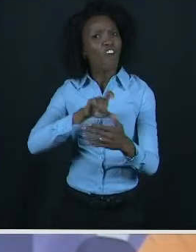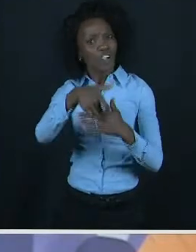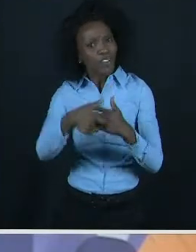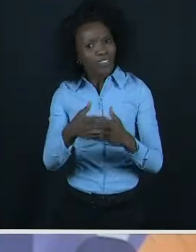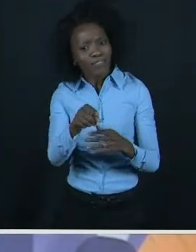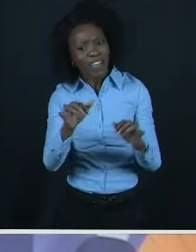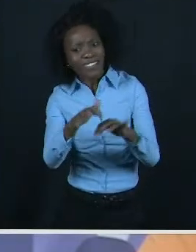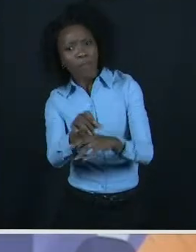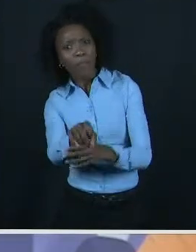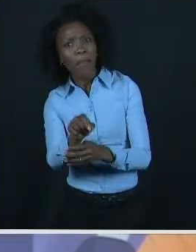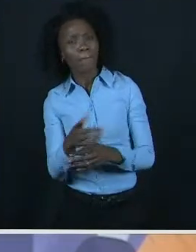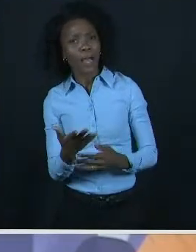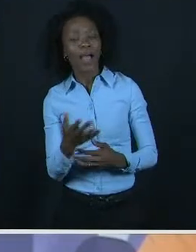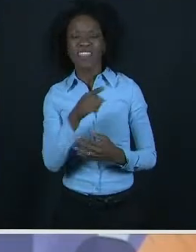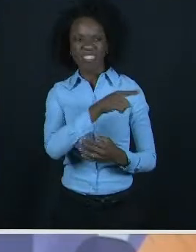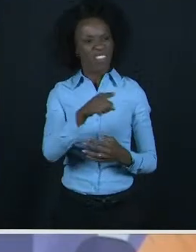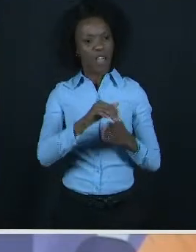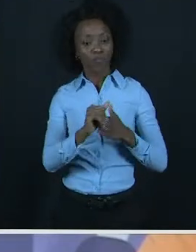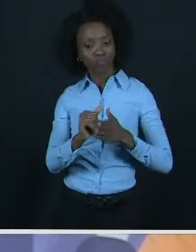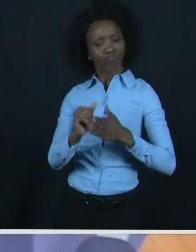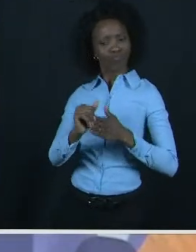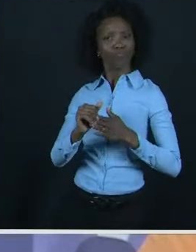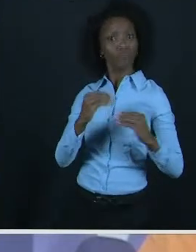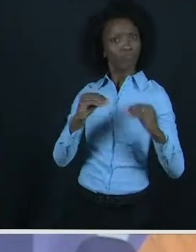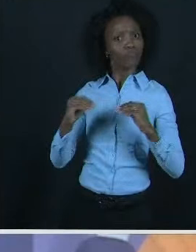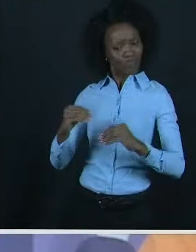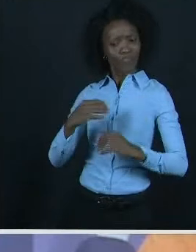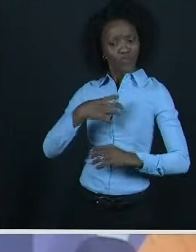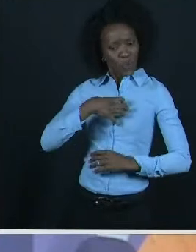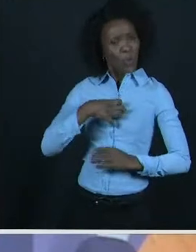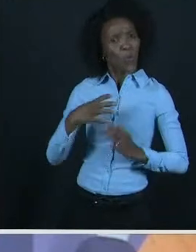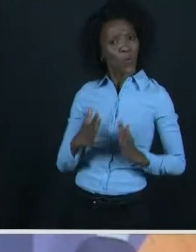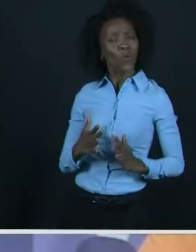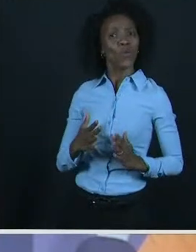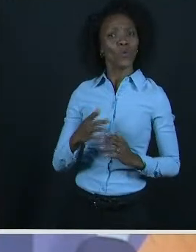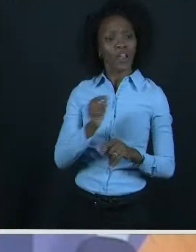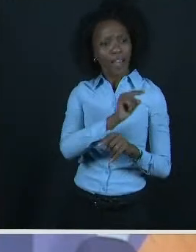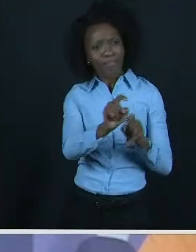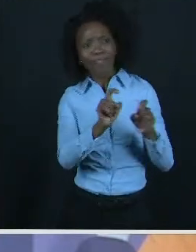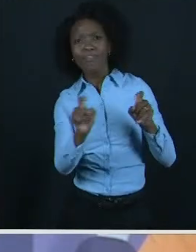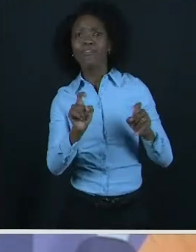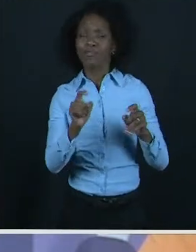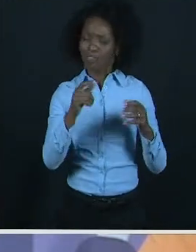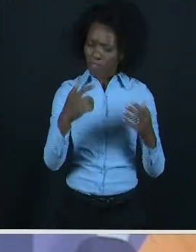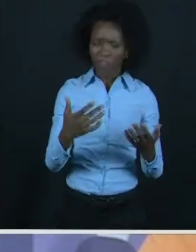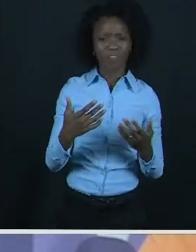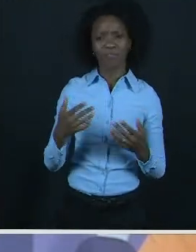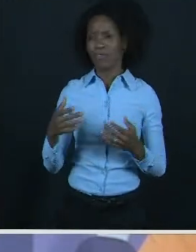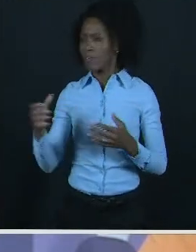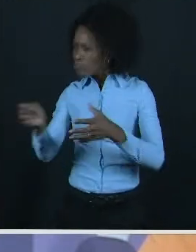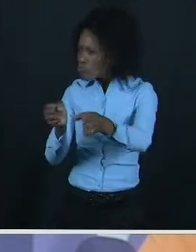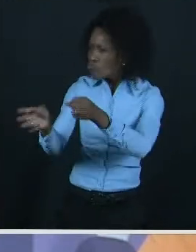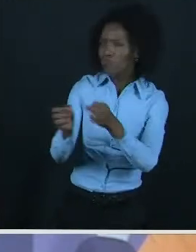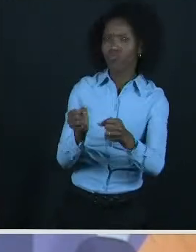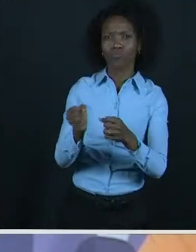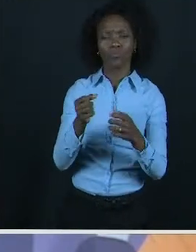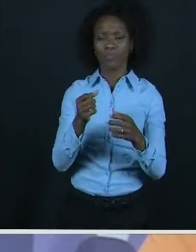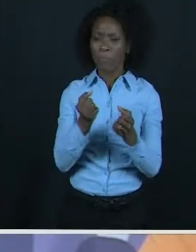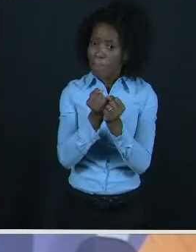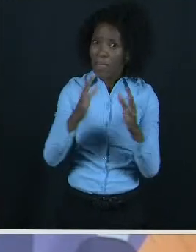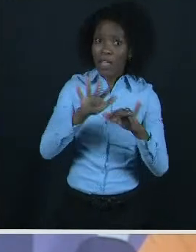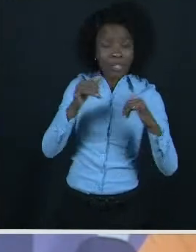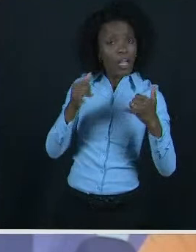leading business women, who are getting a number of and mobilizing and recruiting a number of